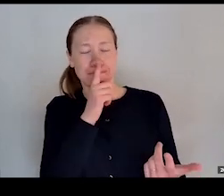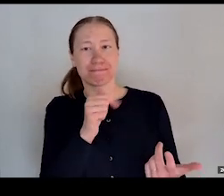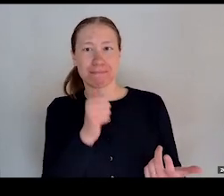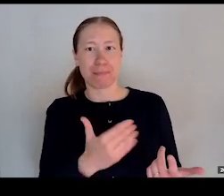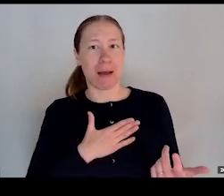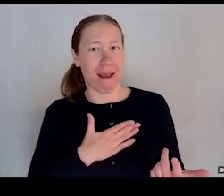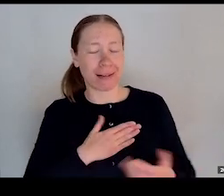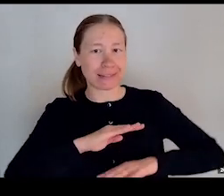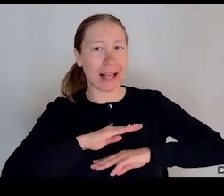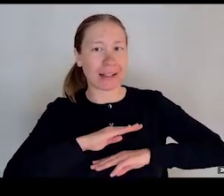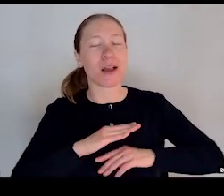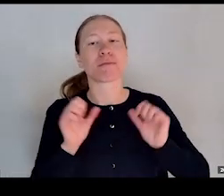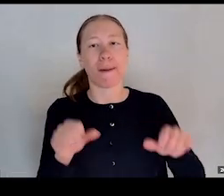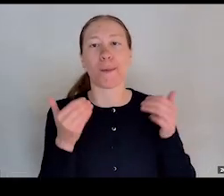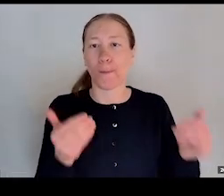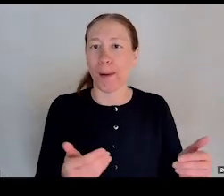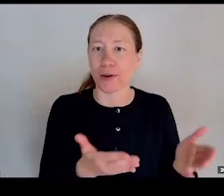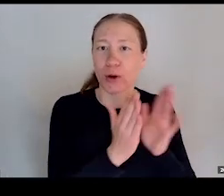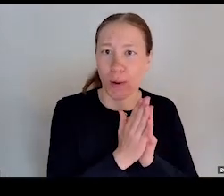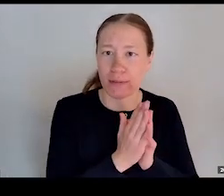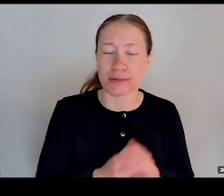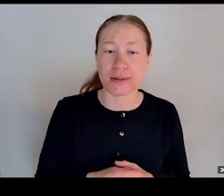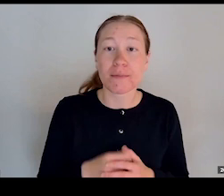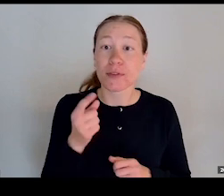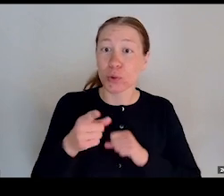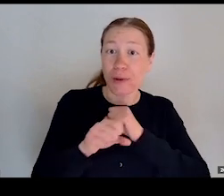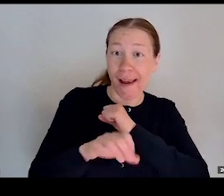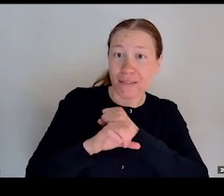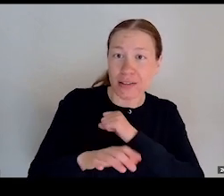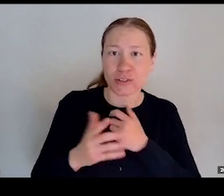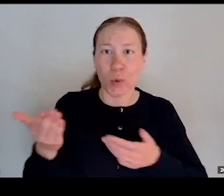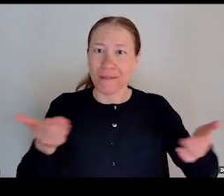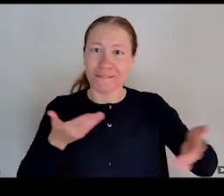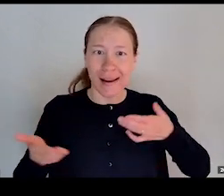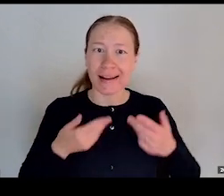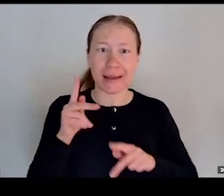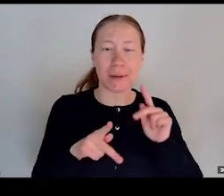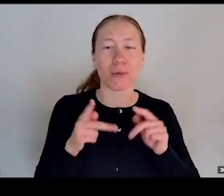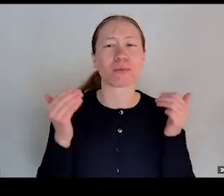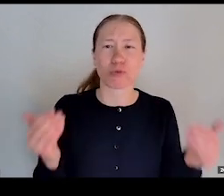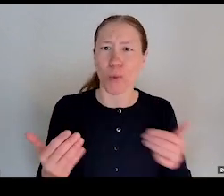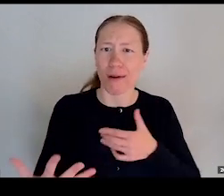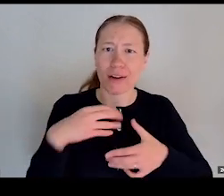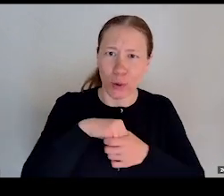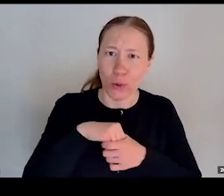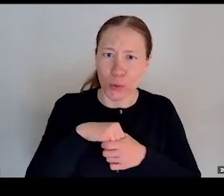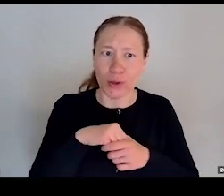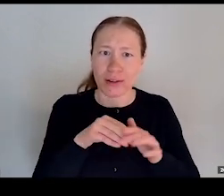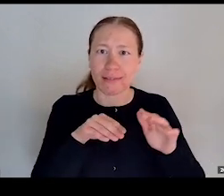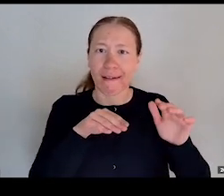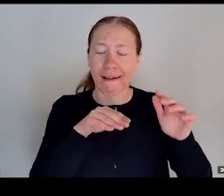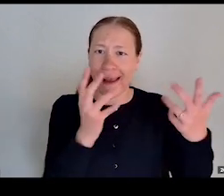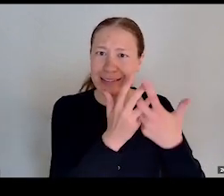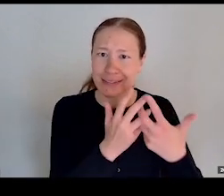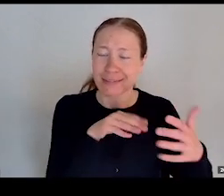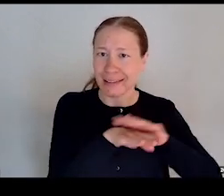have access to requesting that. So when you're advertising or inviting people to your event, be sure to include an accessibility and